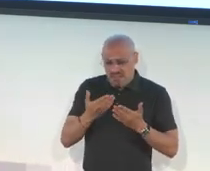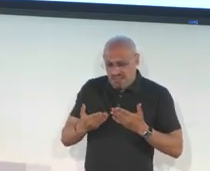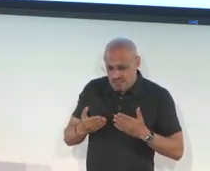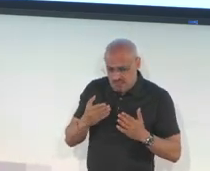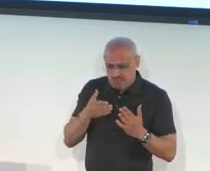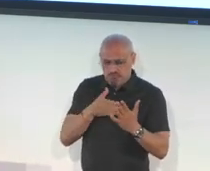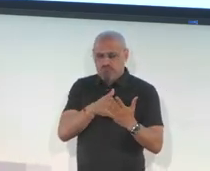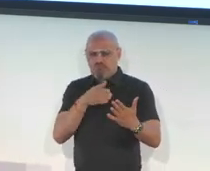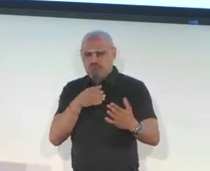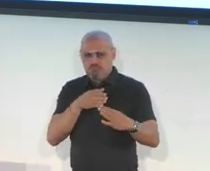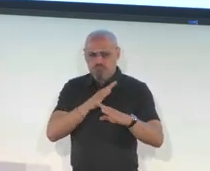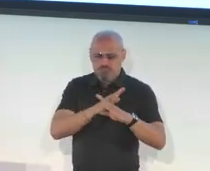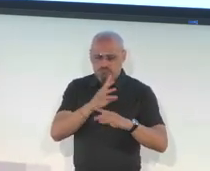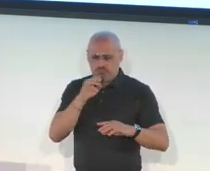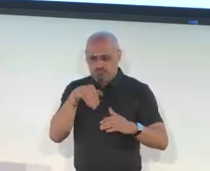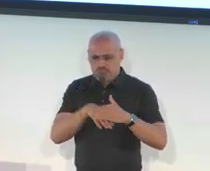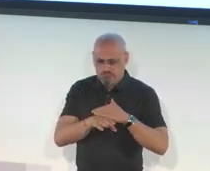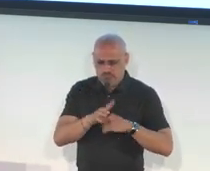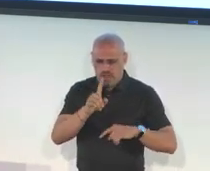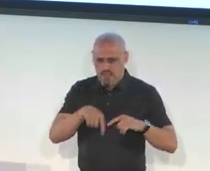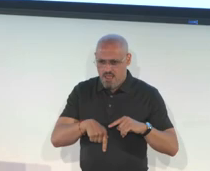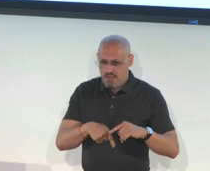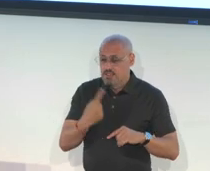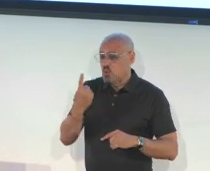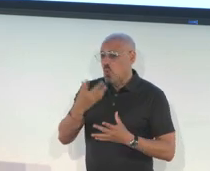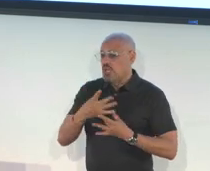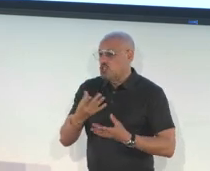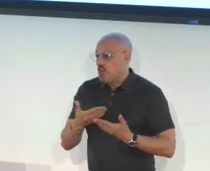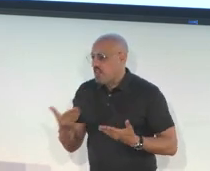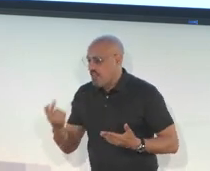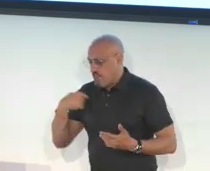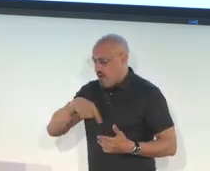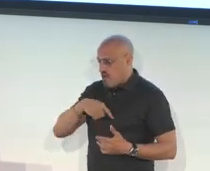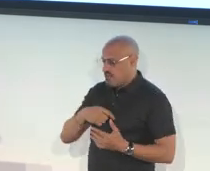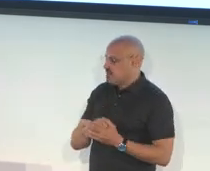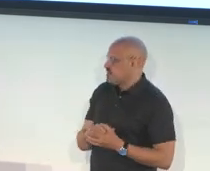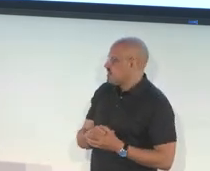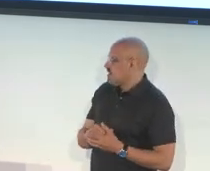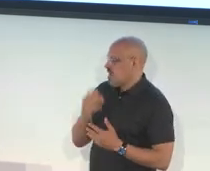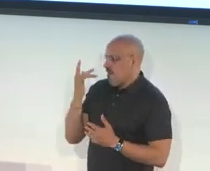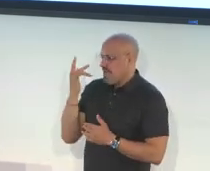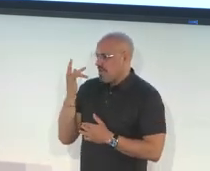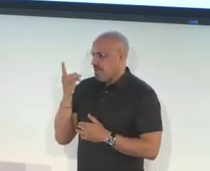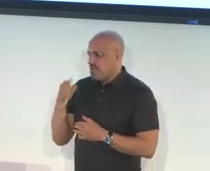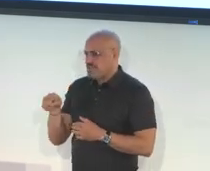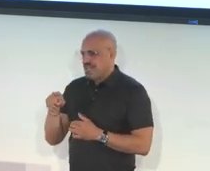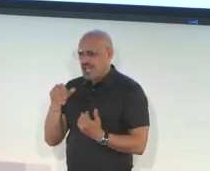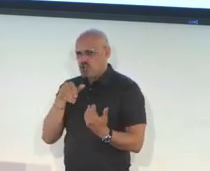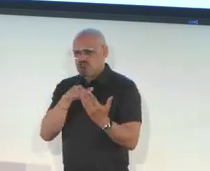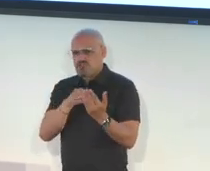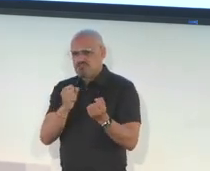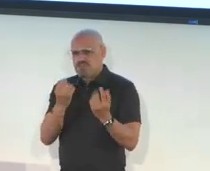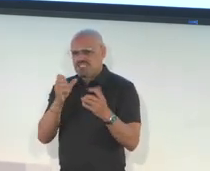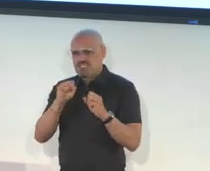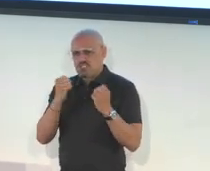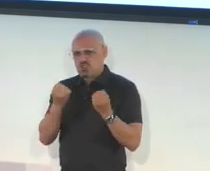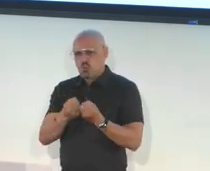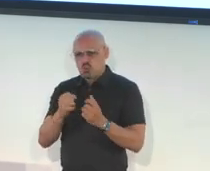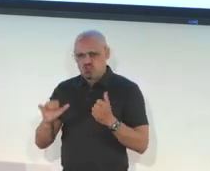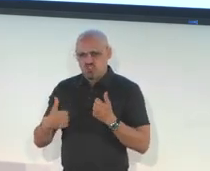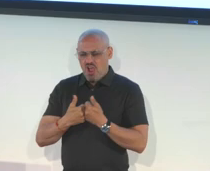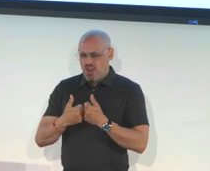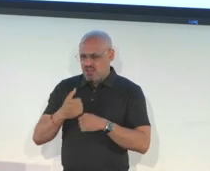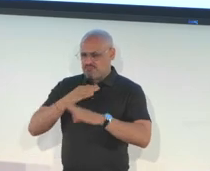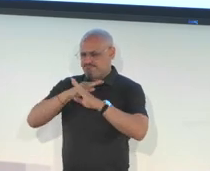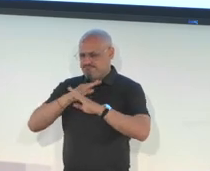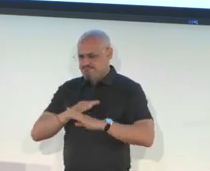able to participate? And one of the interesting things about glasses is because they address lots of social challenges and barriers